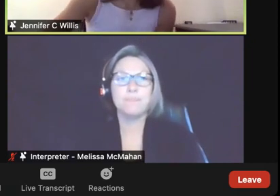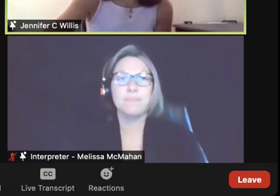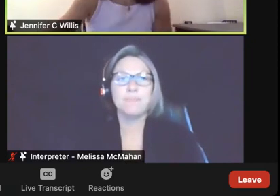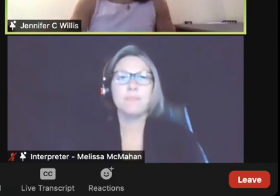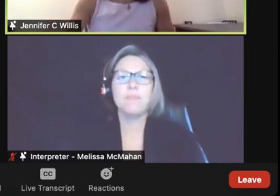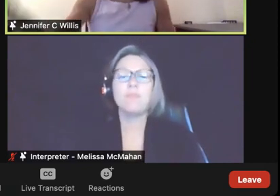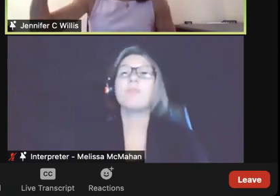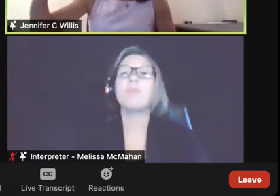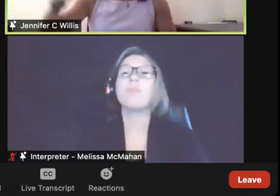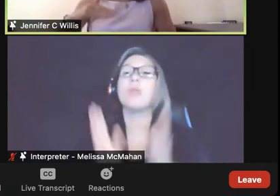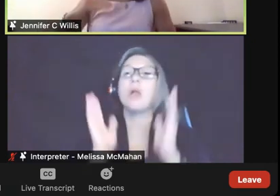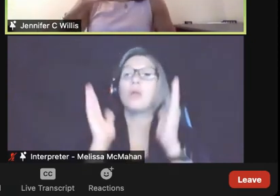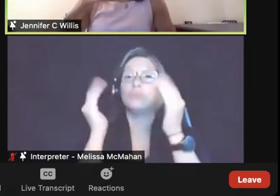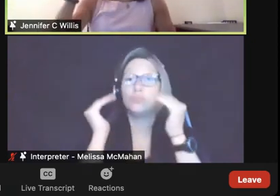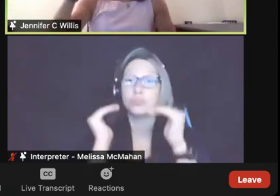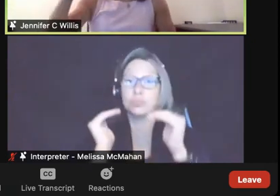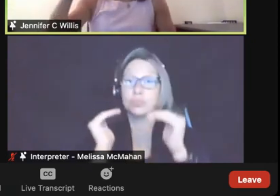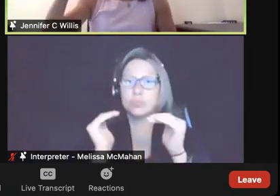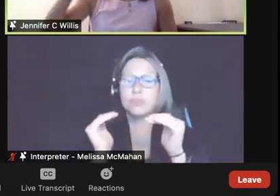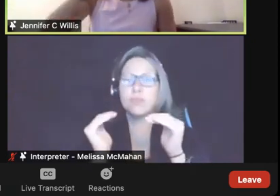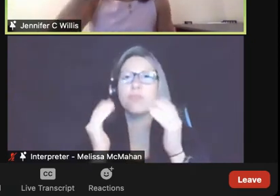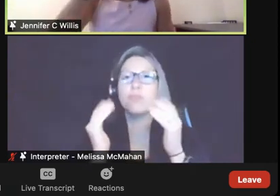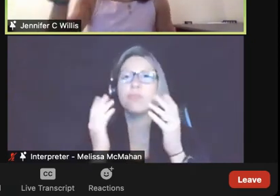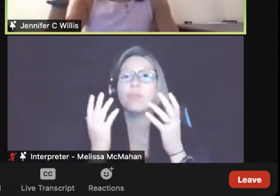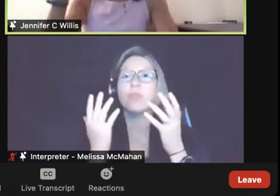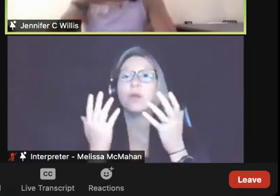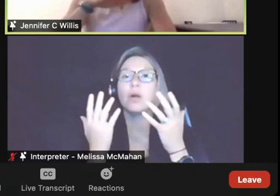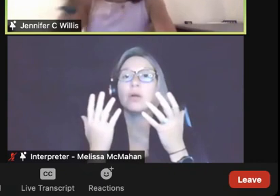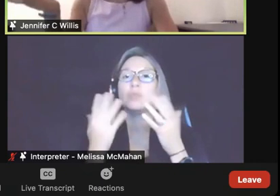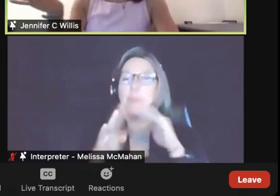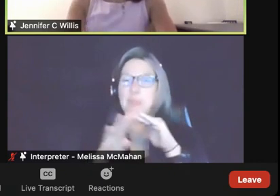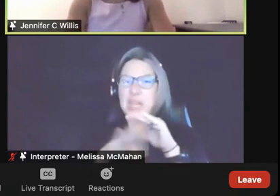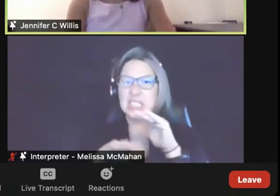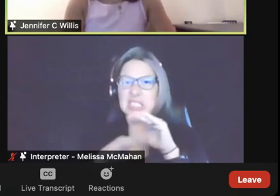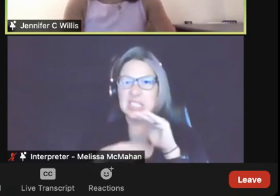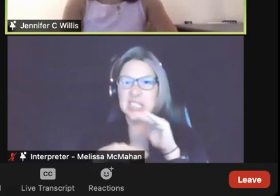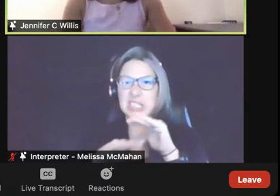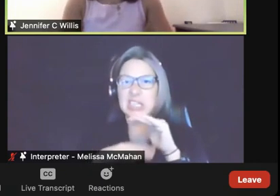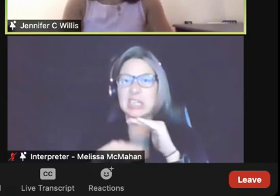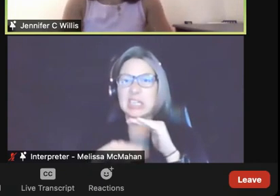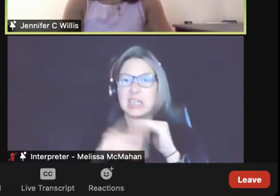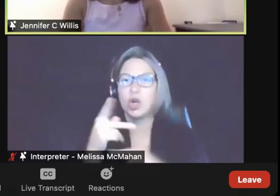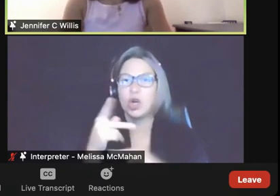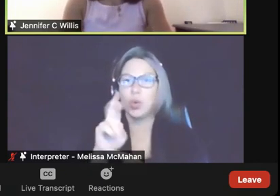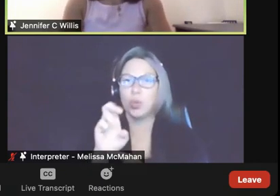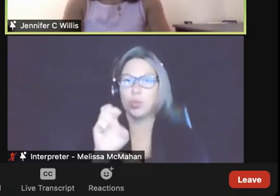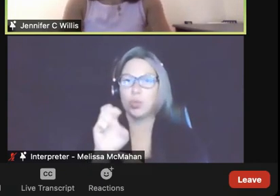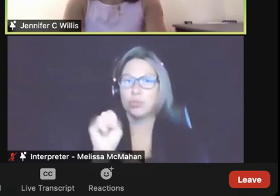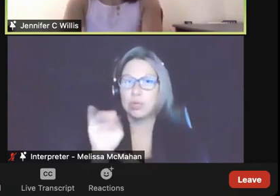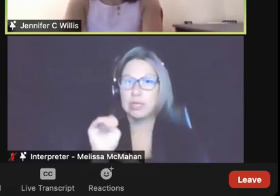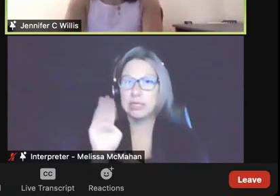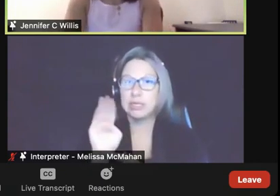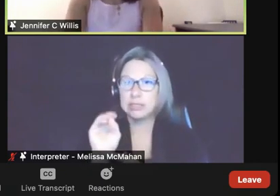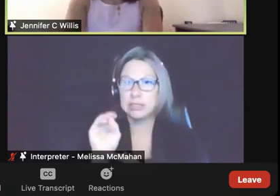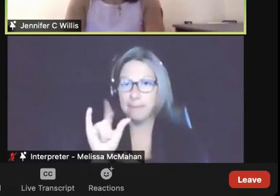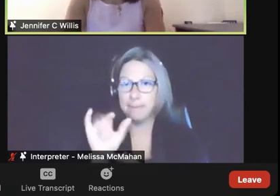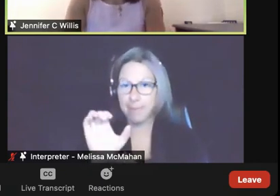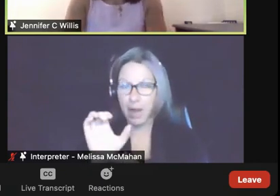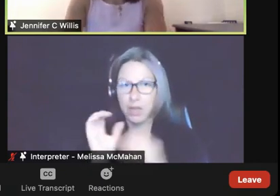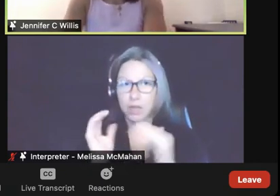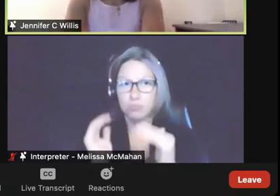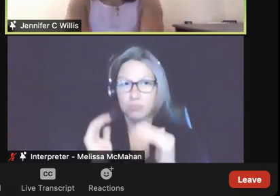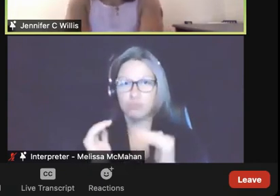So then after we get moved from that very most basic pre-symbolic level, then we get into